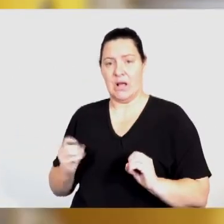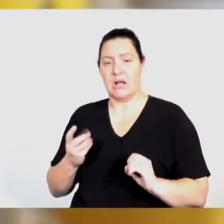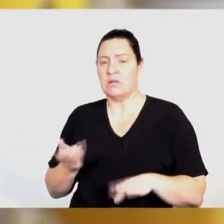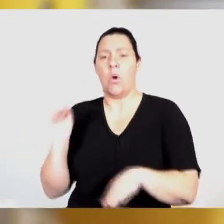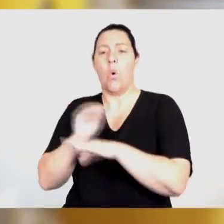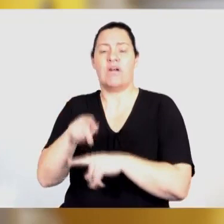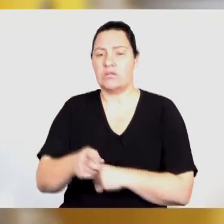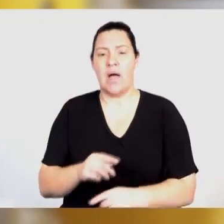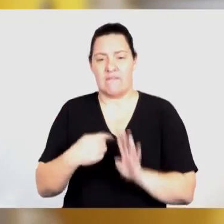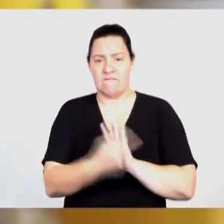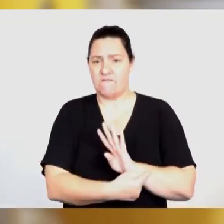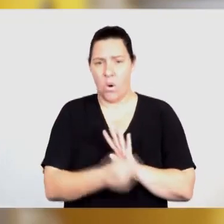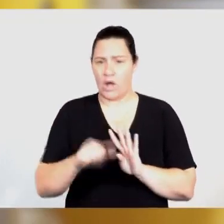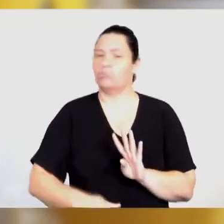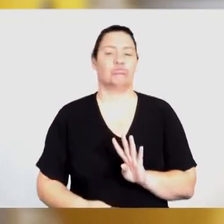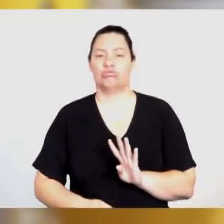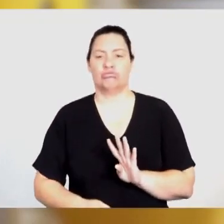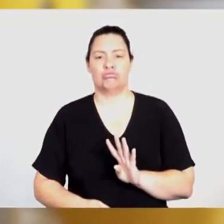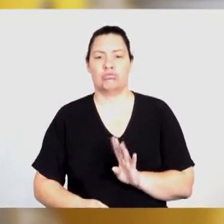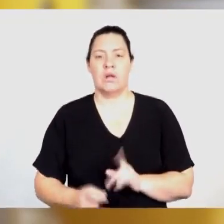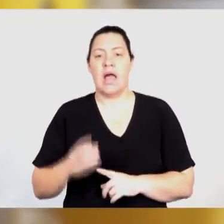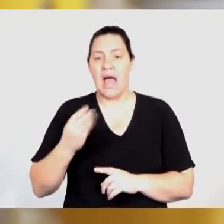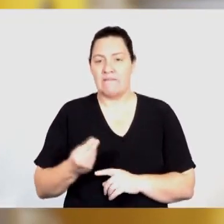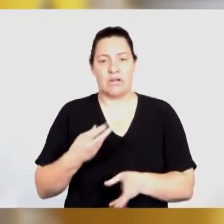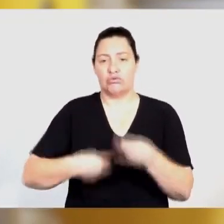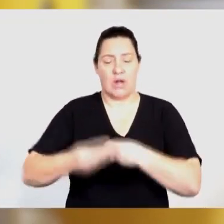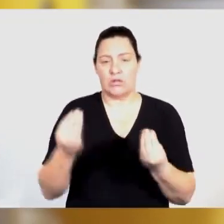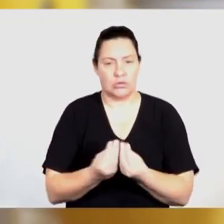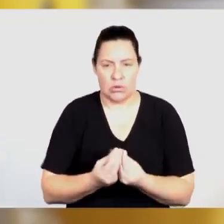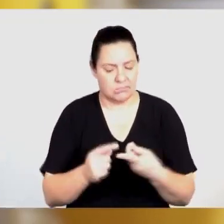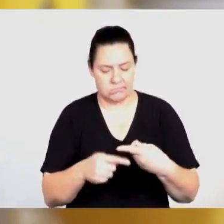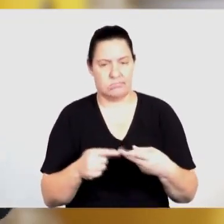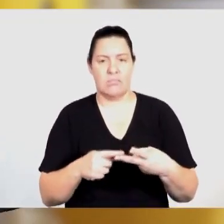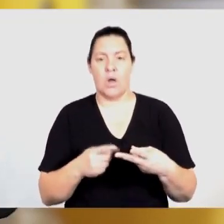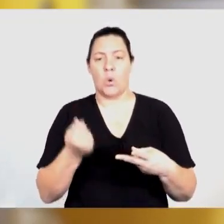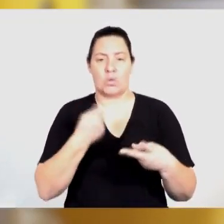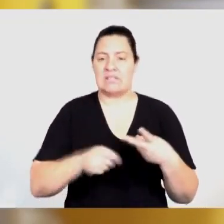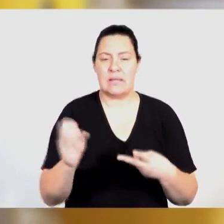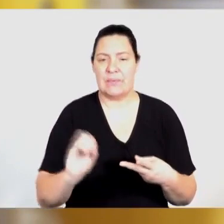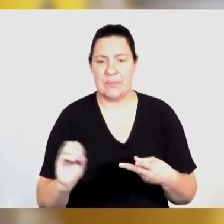So do we have 4 accounts in this case? No, there will not be trading stock,